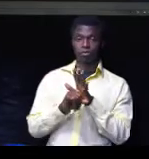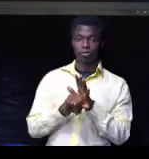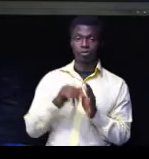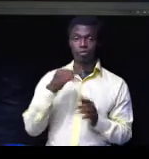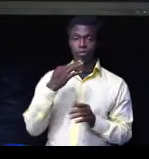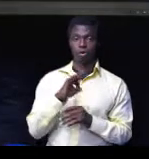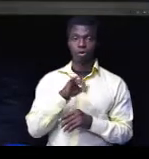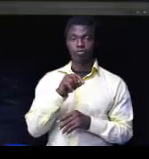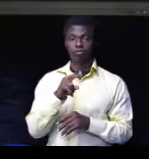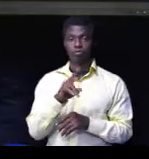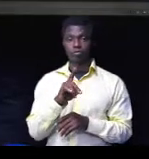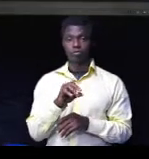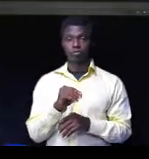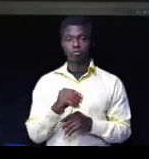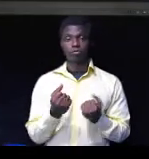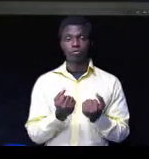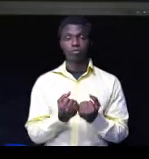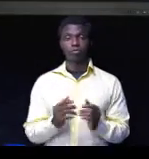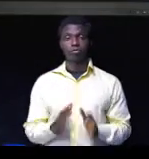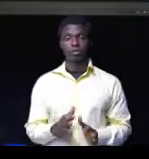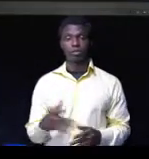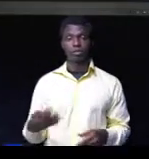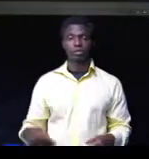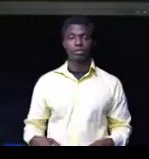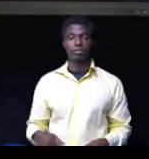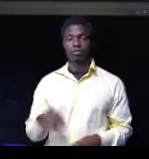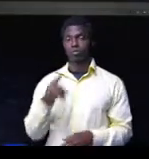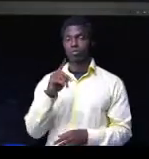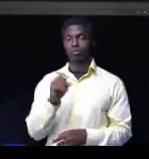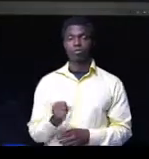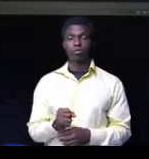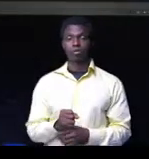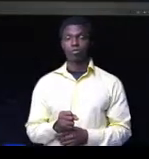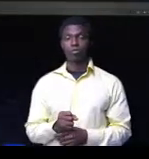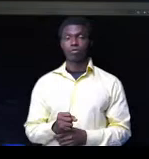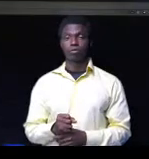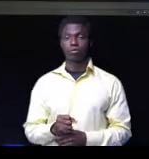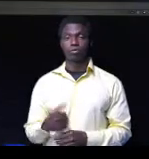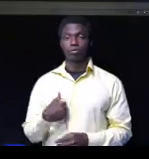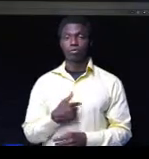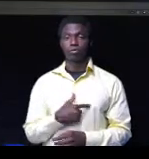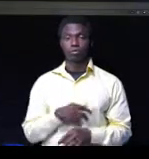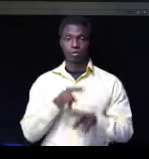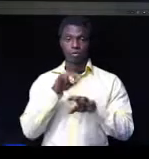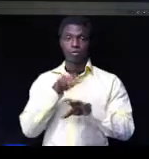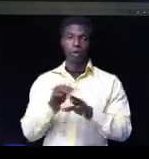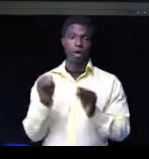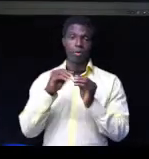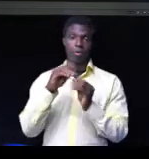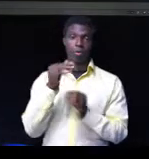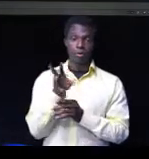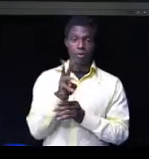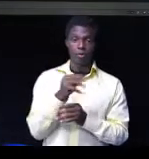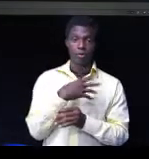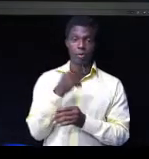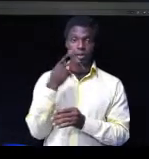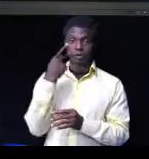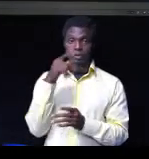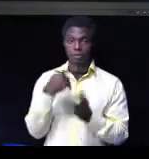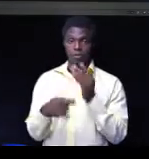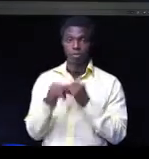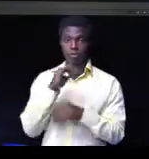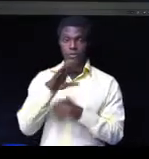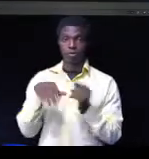judo fighters. You can see them, the young ones. So we'll look at more of them and